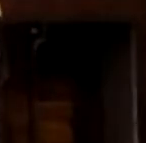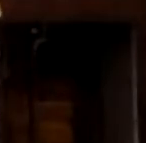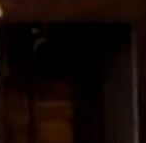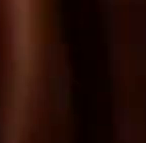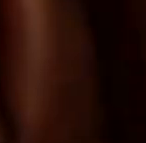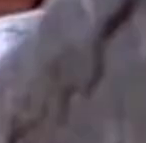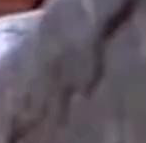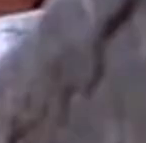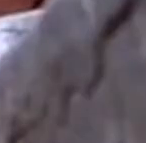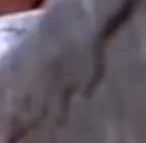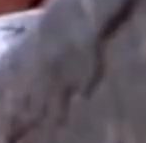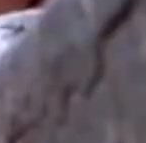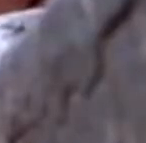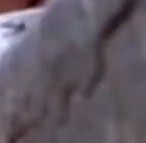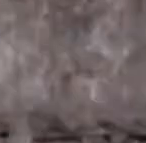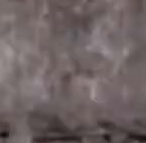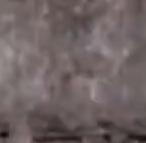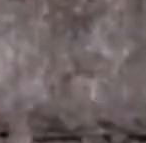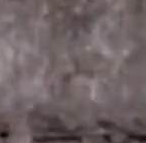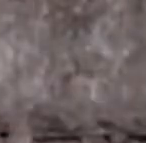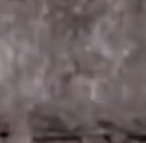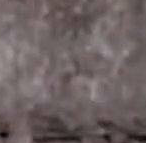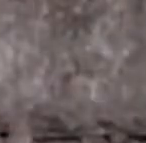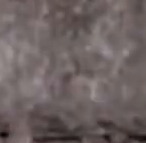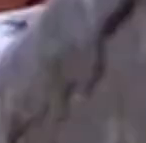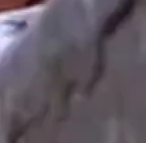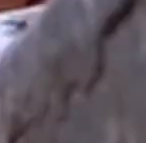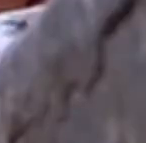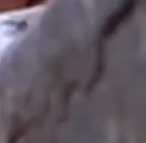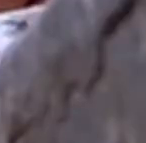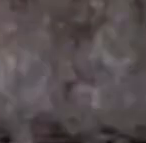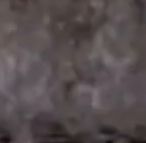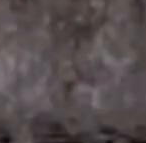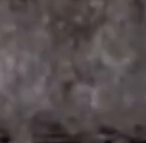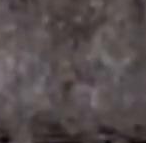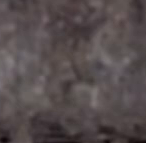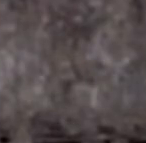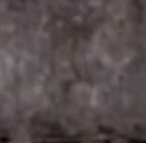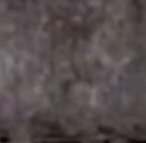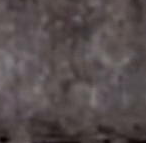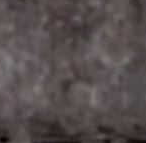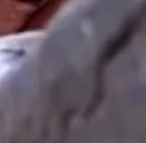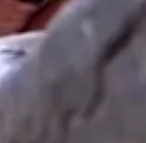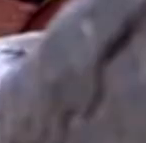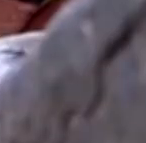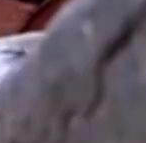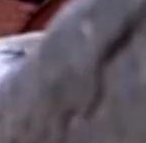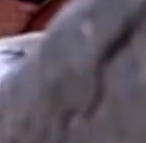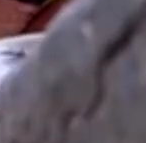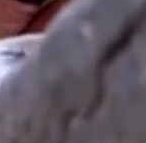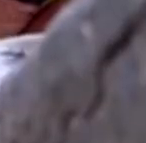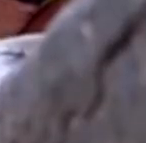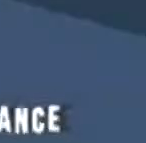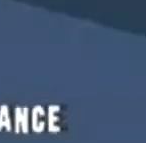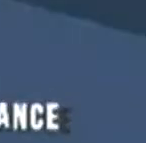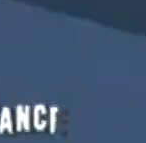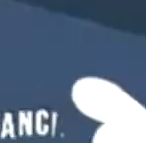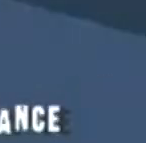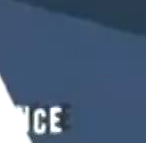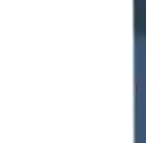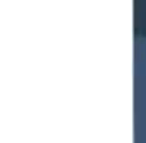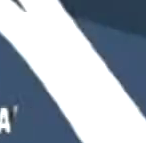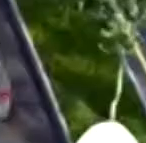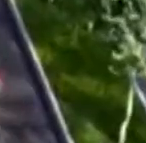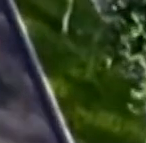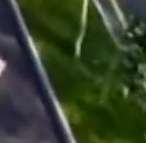Lock. Ah we. Nini unafanya huku ndani? Nilikuwa nakula Anderson. Mama si chakula mingi. Nyaka tu katogo mama. And